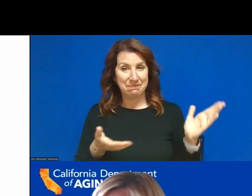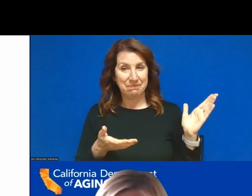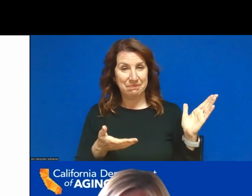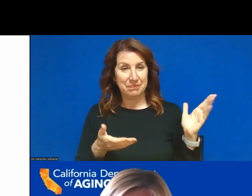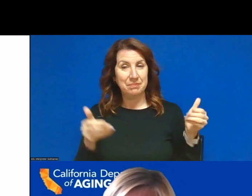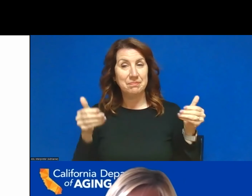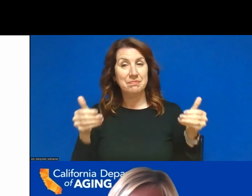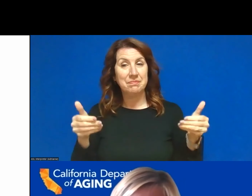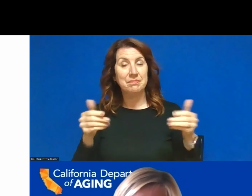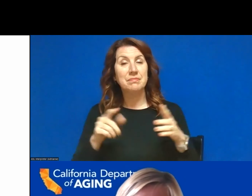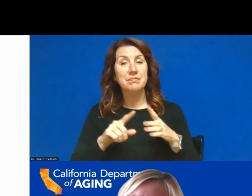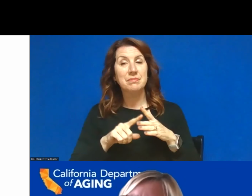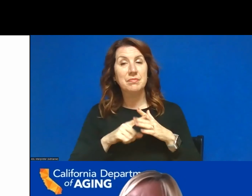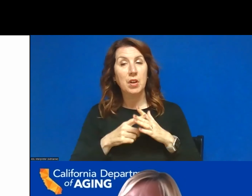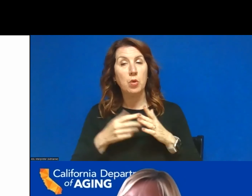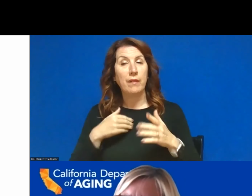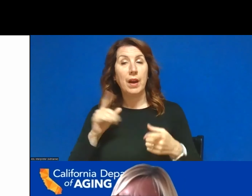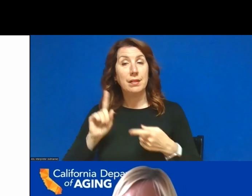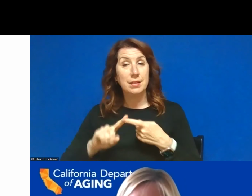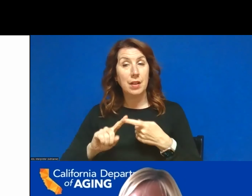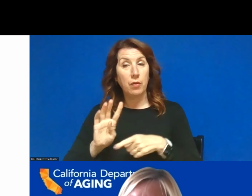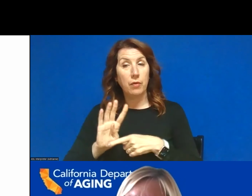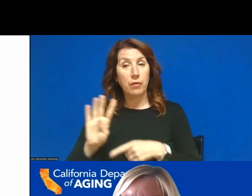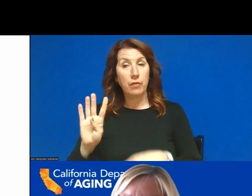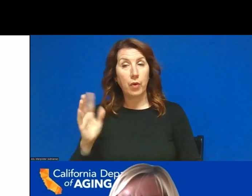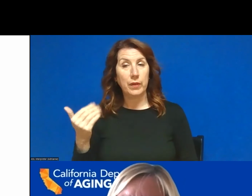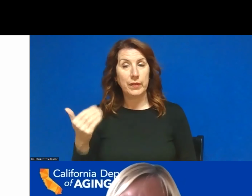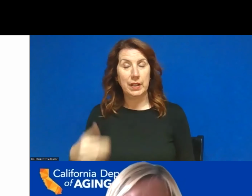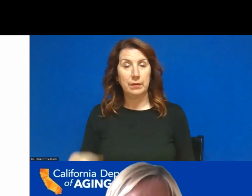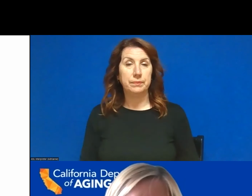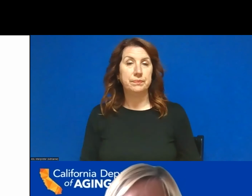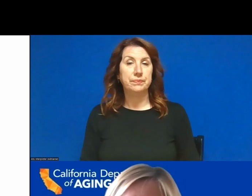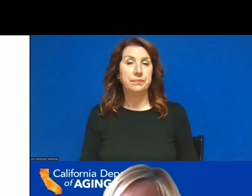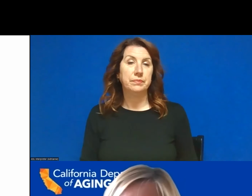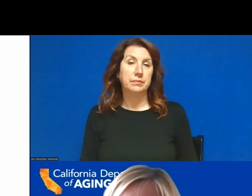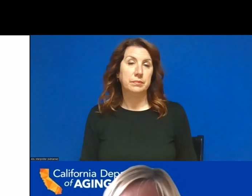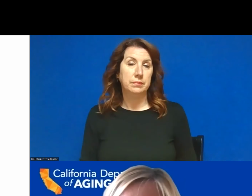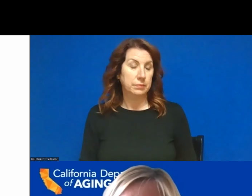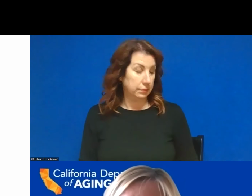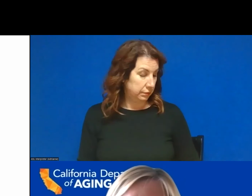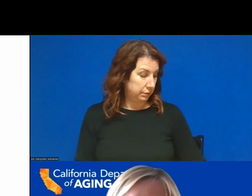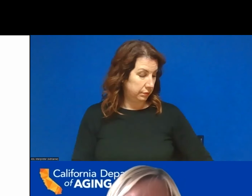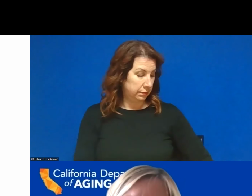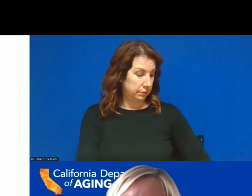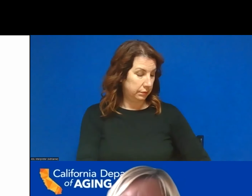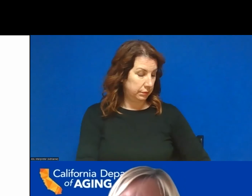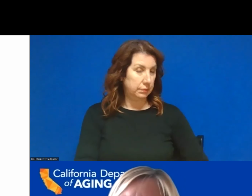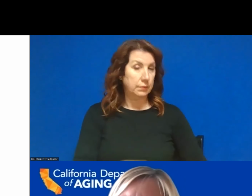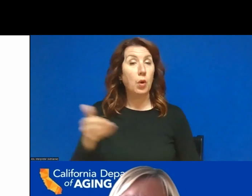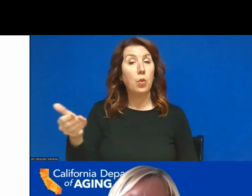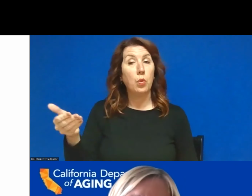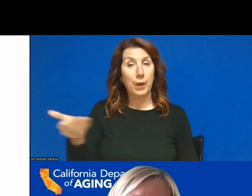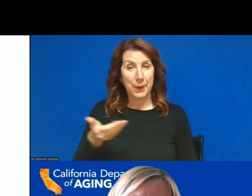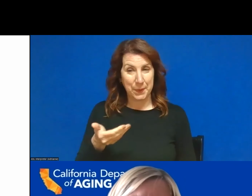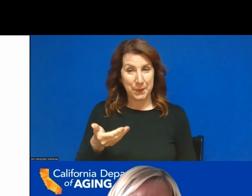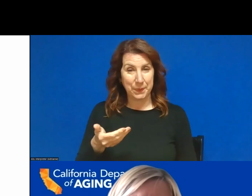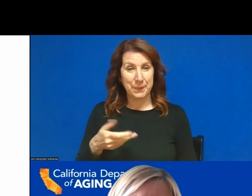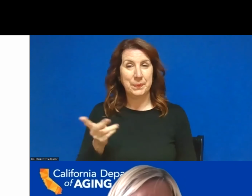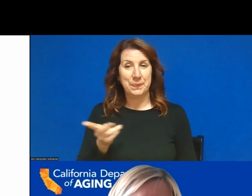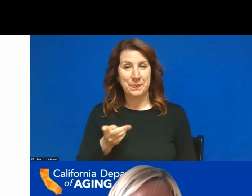from you have up until 4:15. So Great. Welcome Debbie Toth and Eric